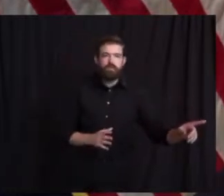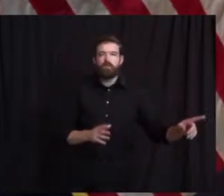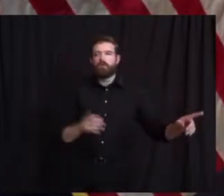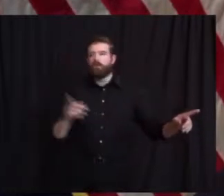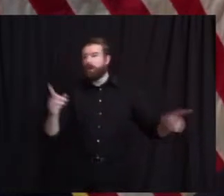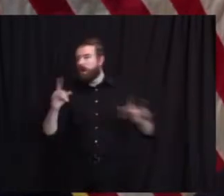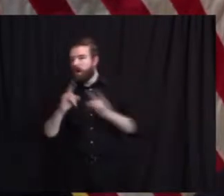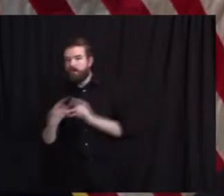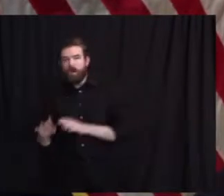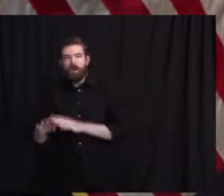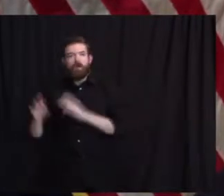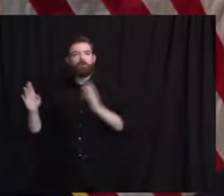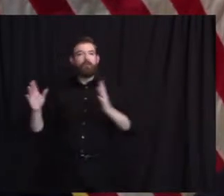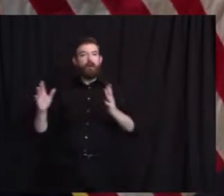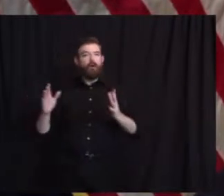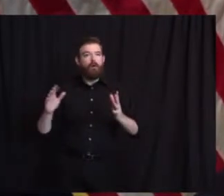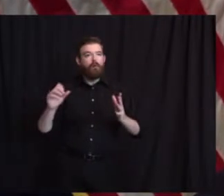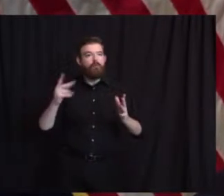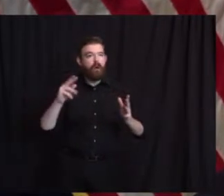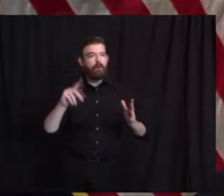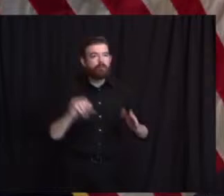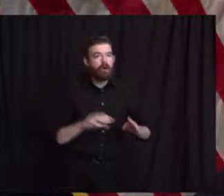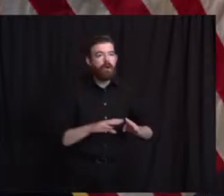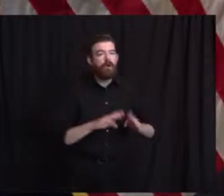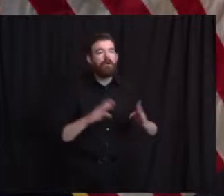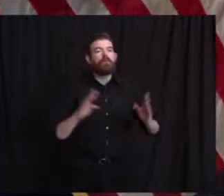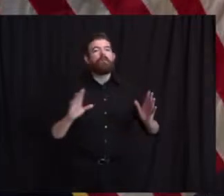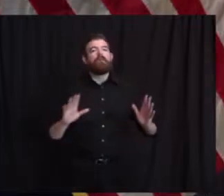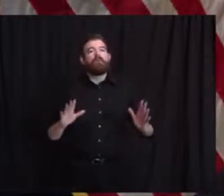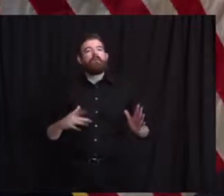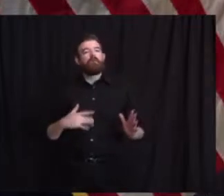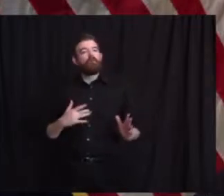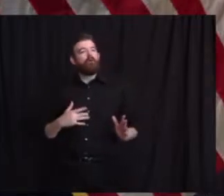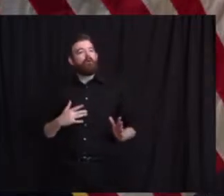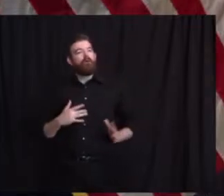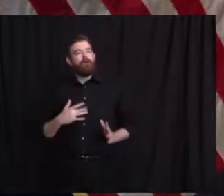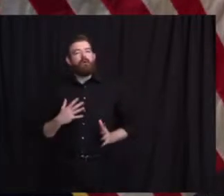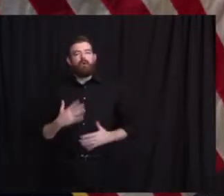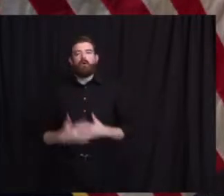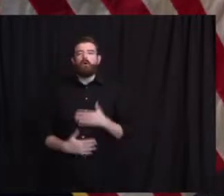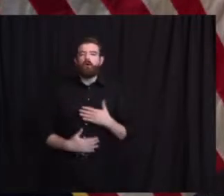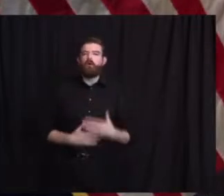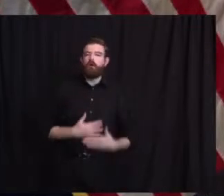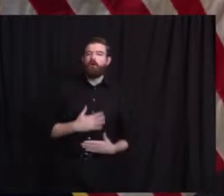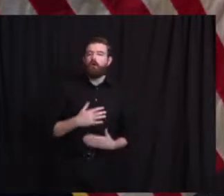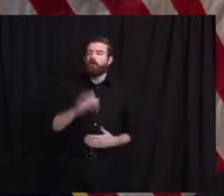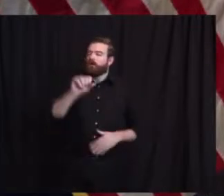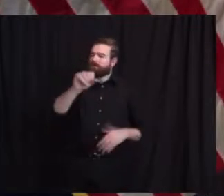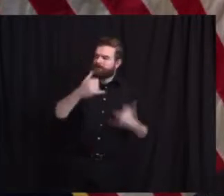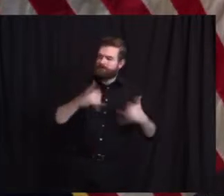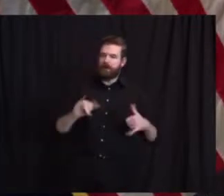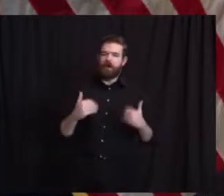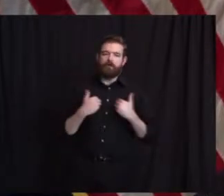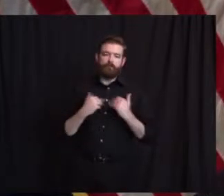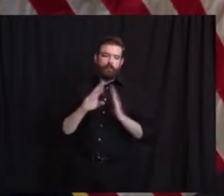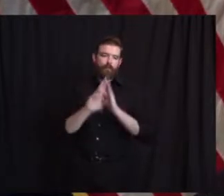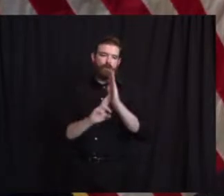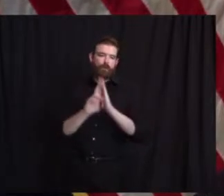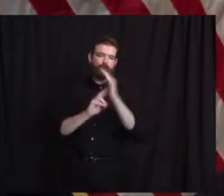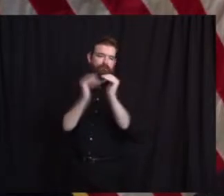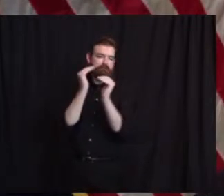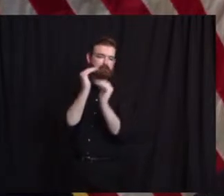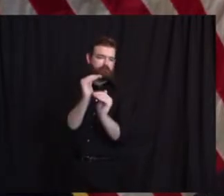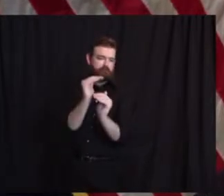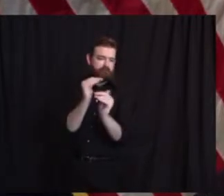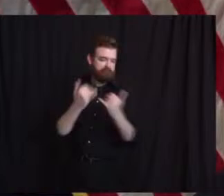Participative sports with some restrictions obviously back up. Summer camps, day camps,